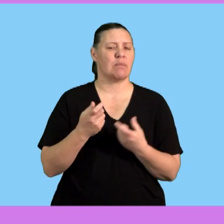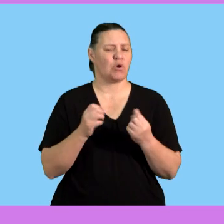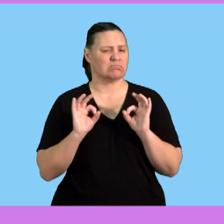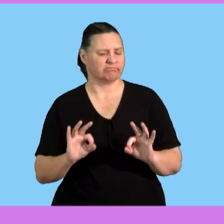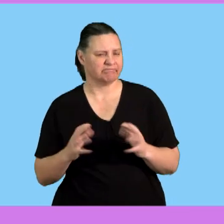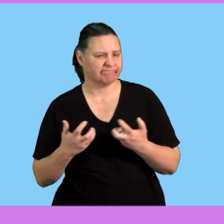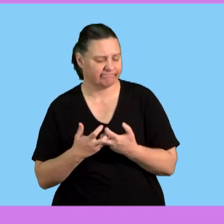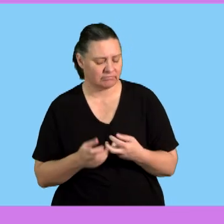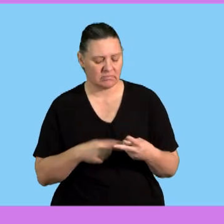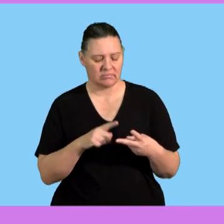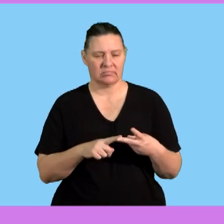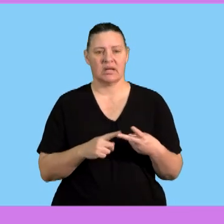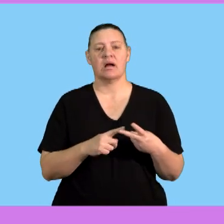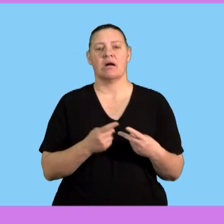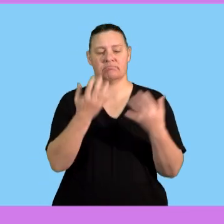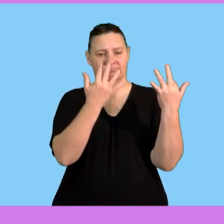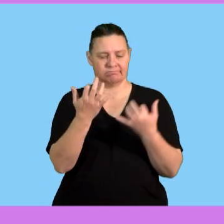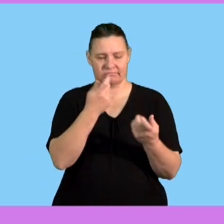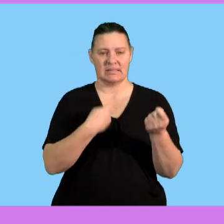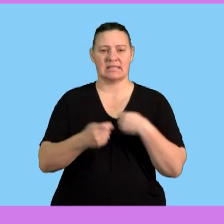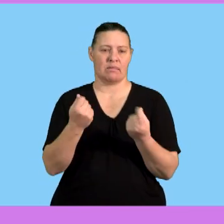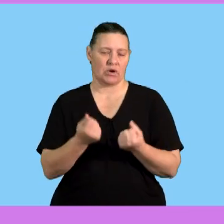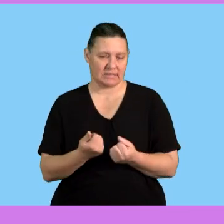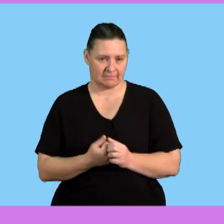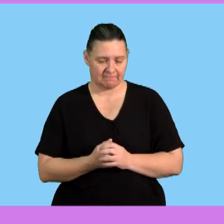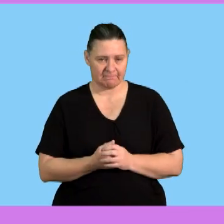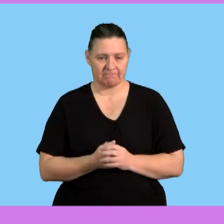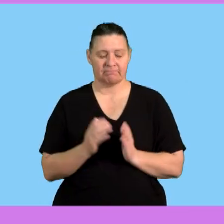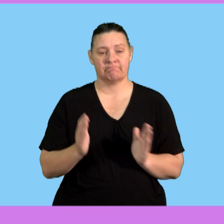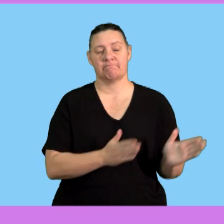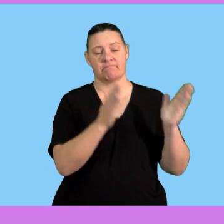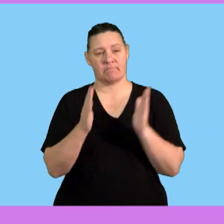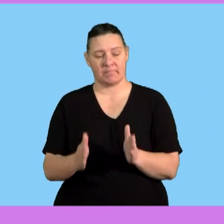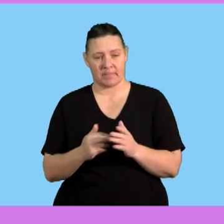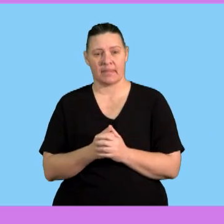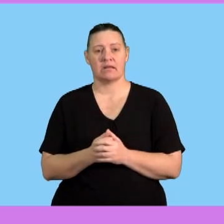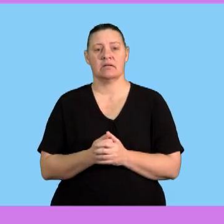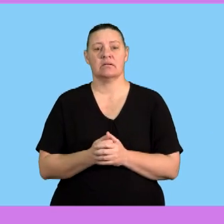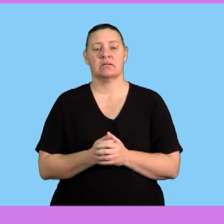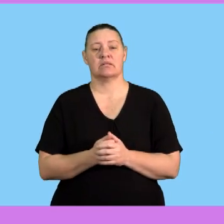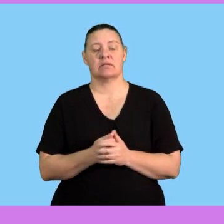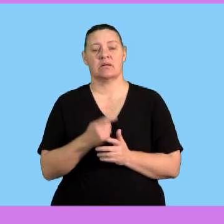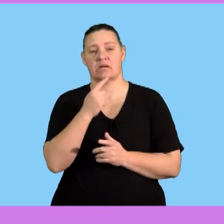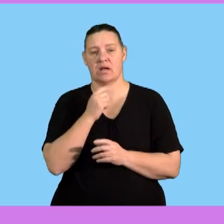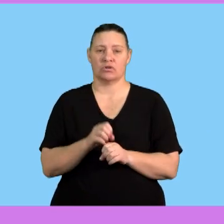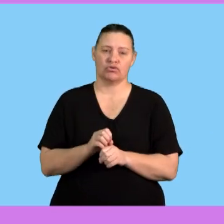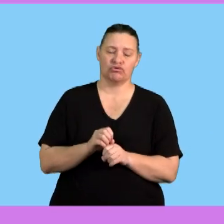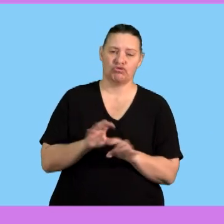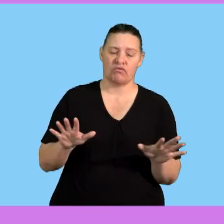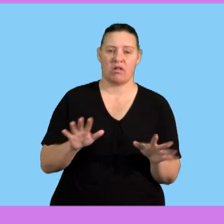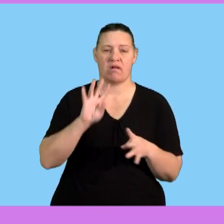price and do some selling price calculations. Then after that, we are going to look at